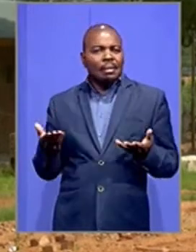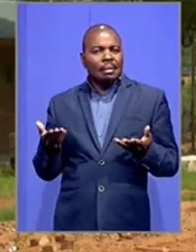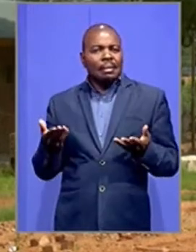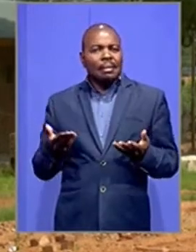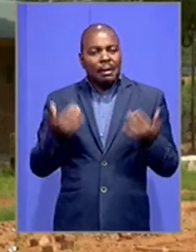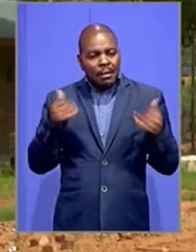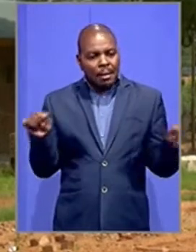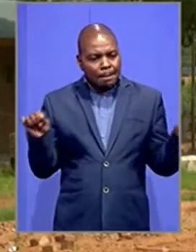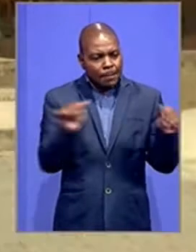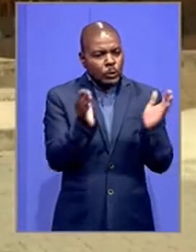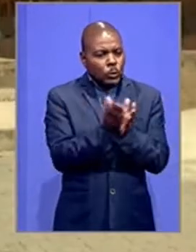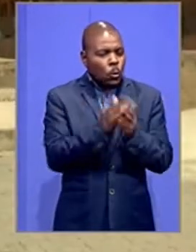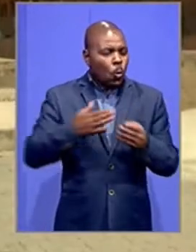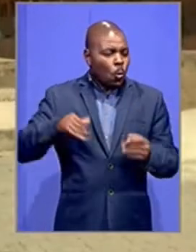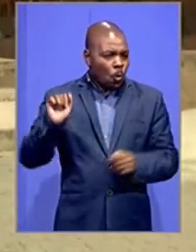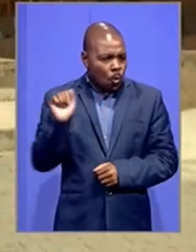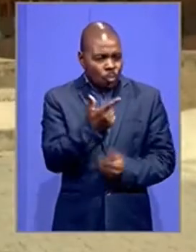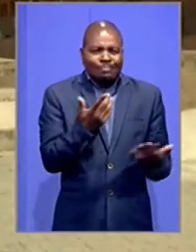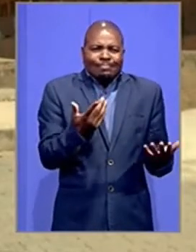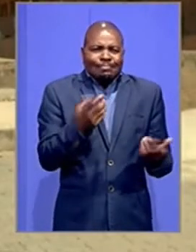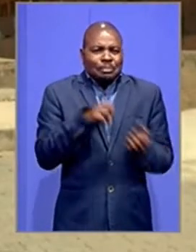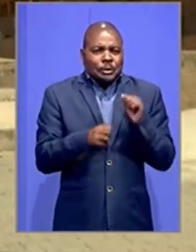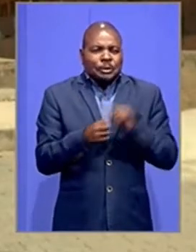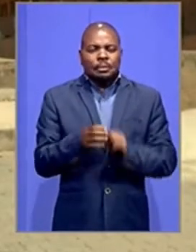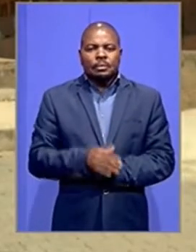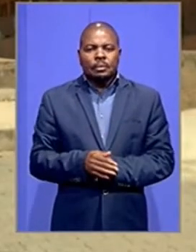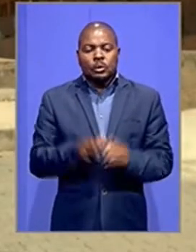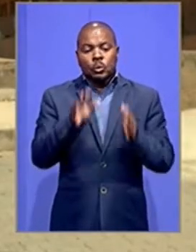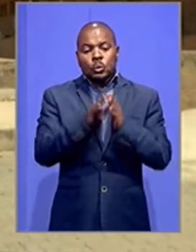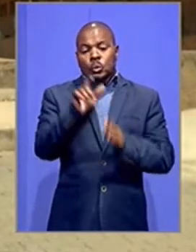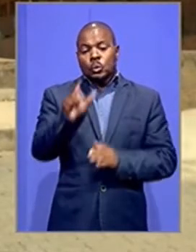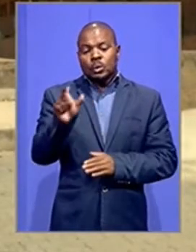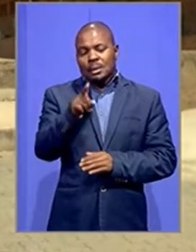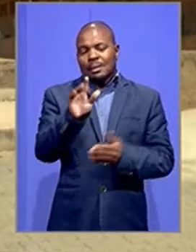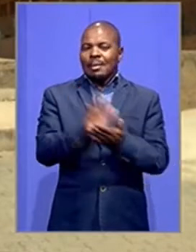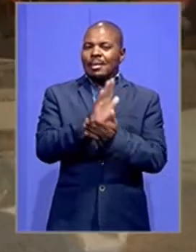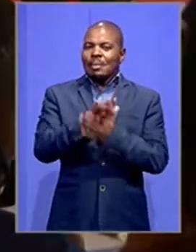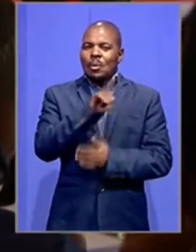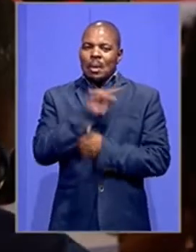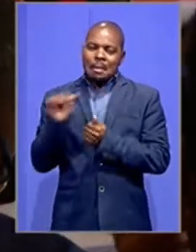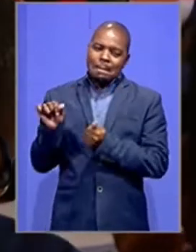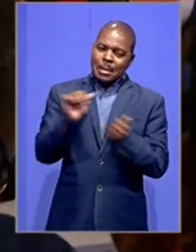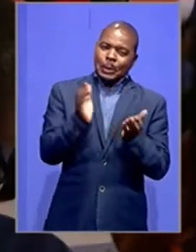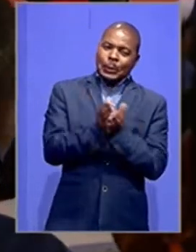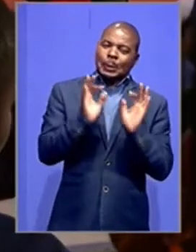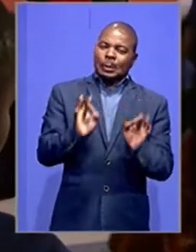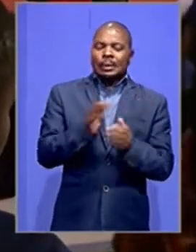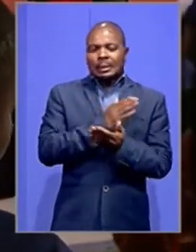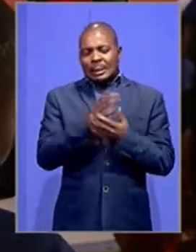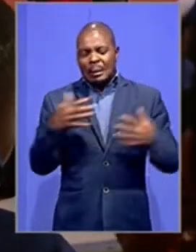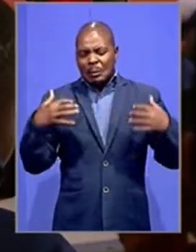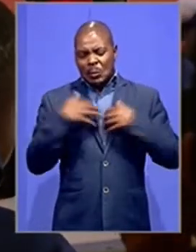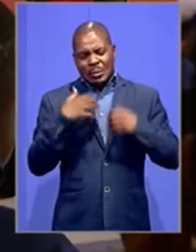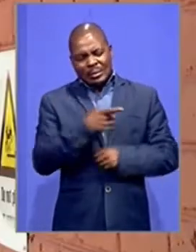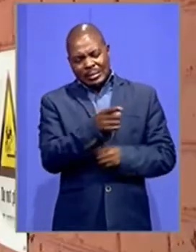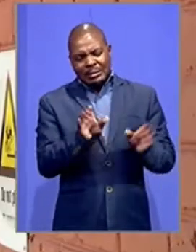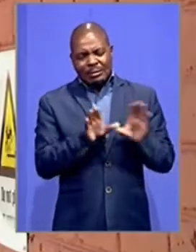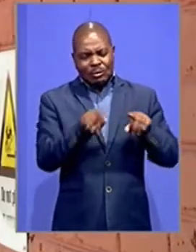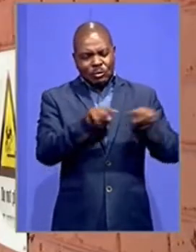ba boela sekolong botlhe. Le fa baithuti ba itumeletse go boela kwa dikolong, ba bangwe ba tshwengwa ke go tlala phetelela ga